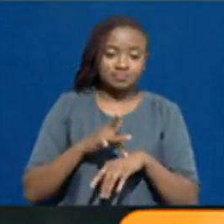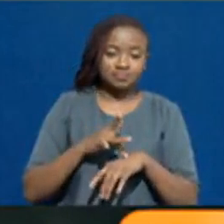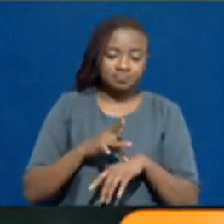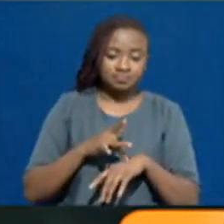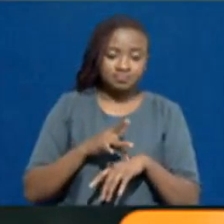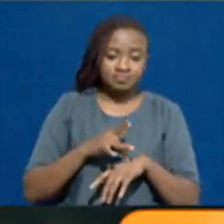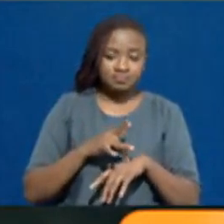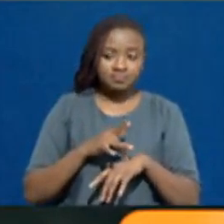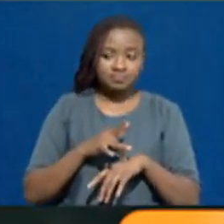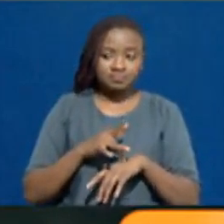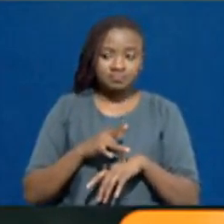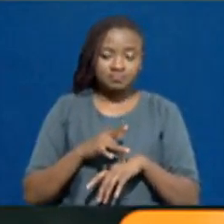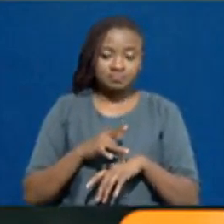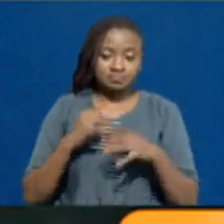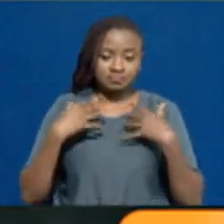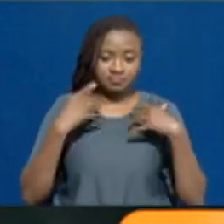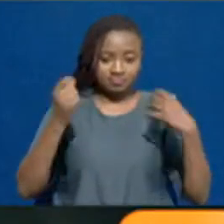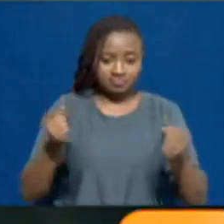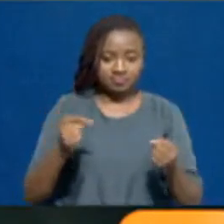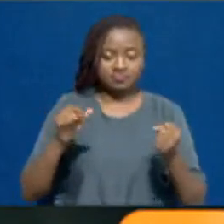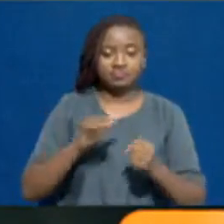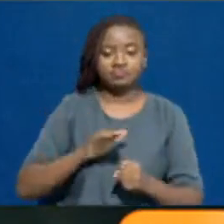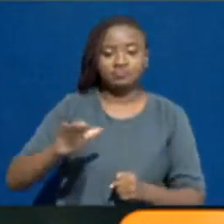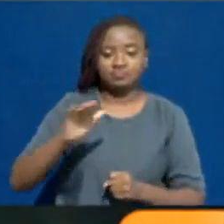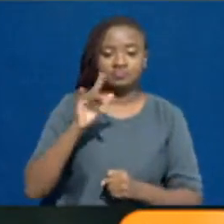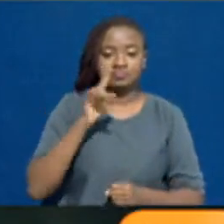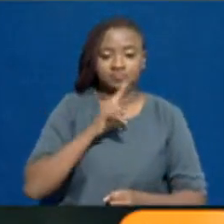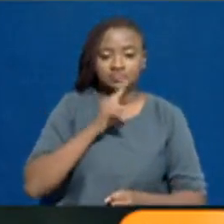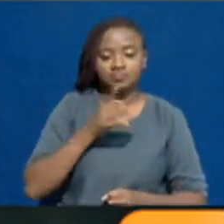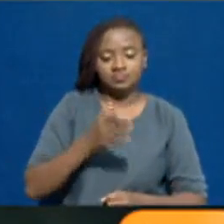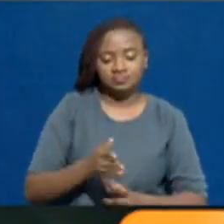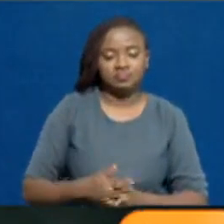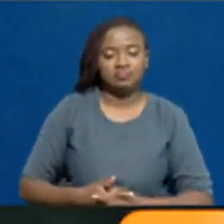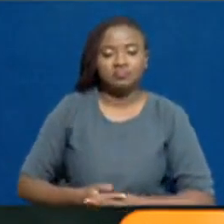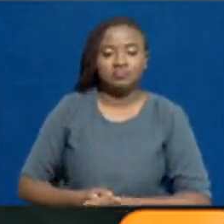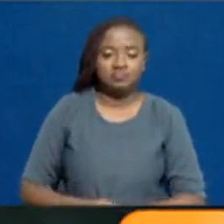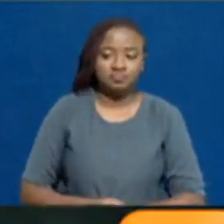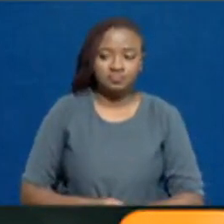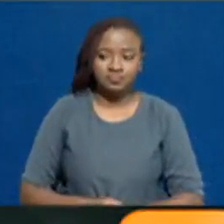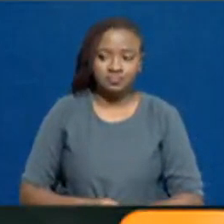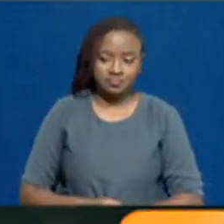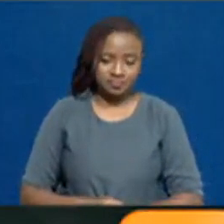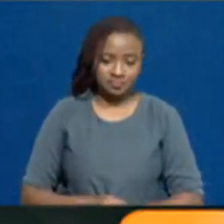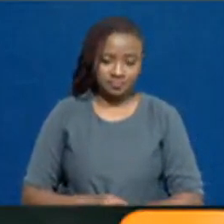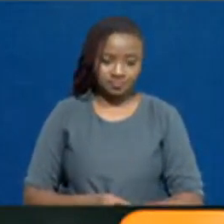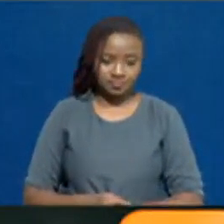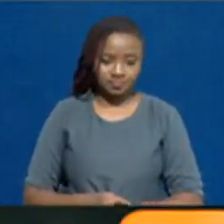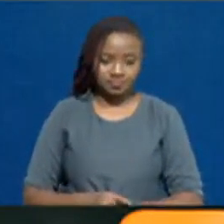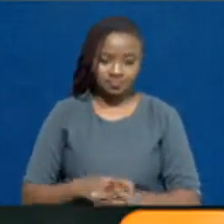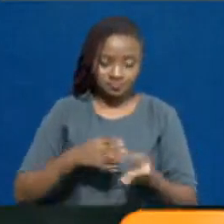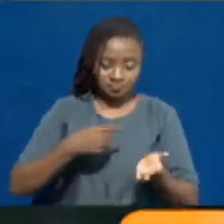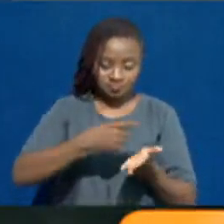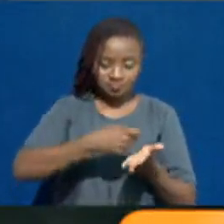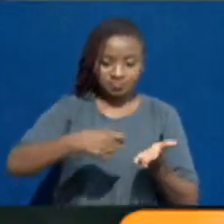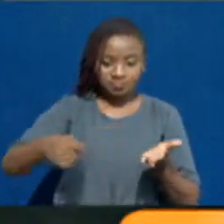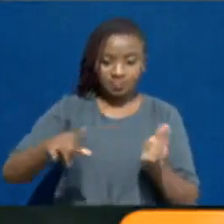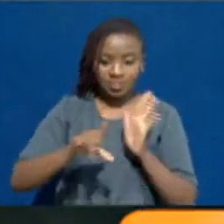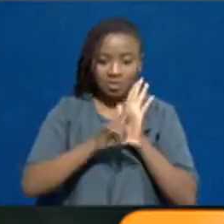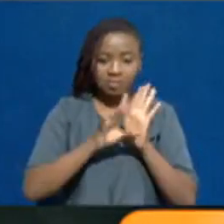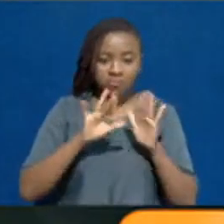attendant health and environmental risks that come with it. Well, the signing into law of the Sustainable